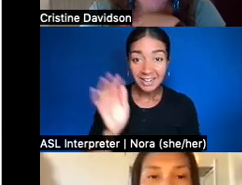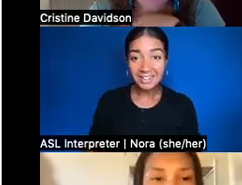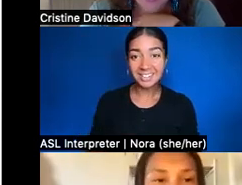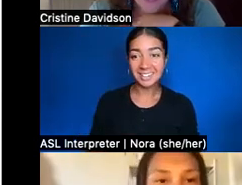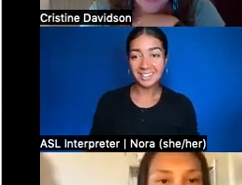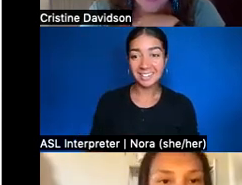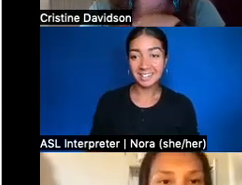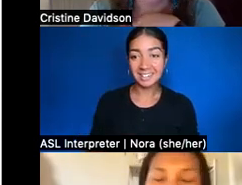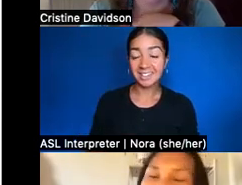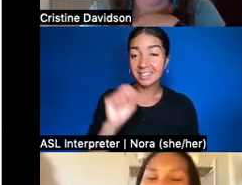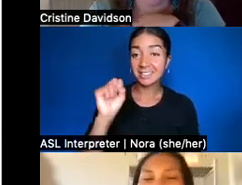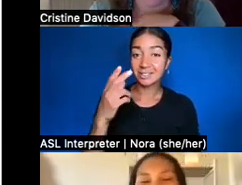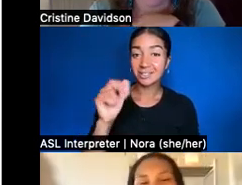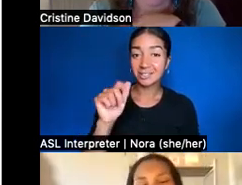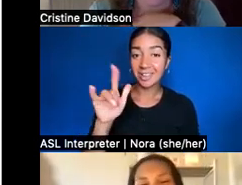Shayla?